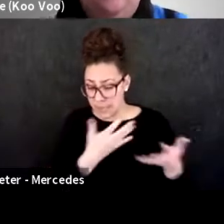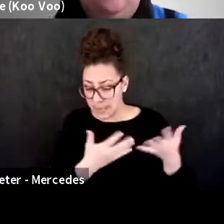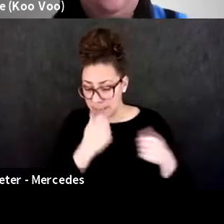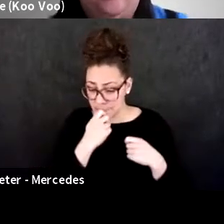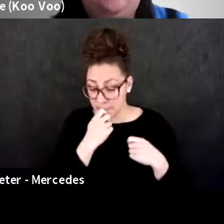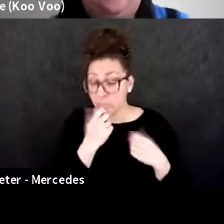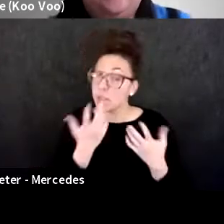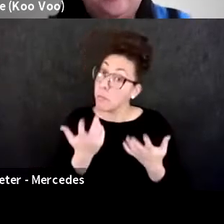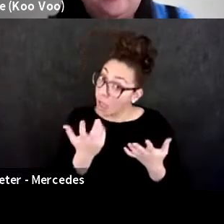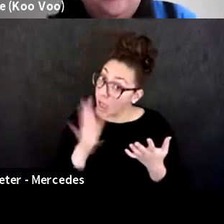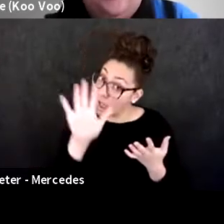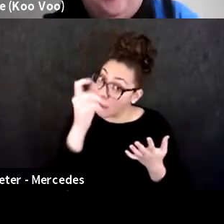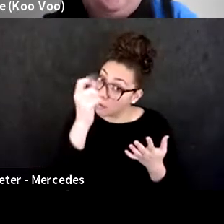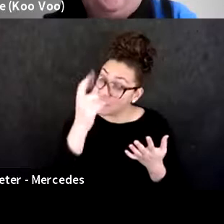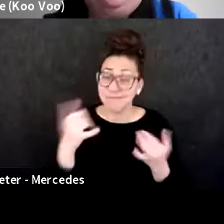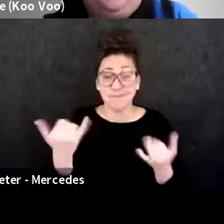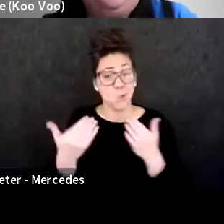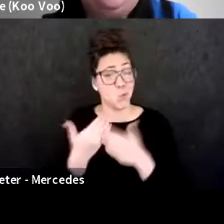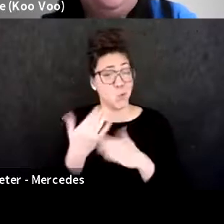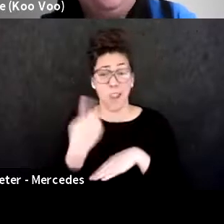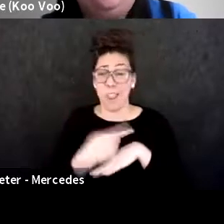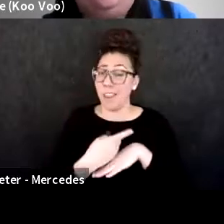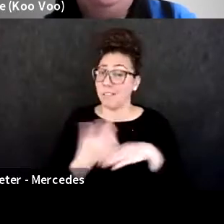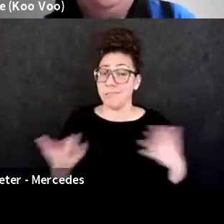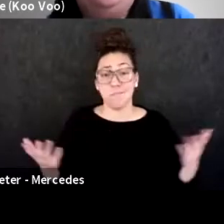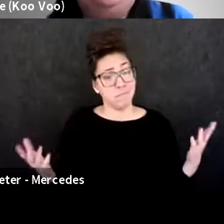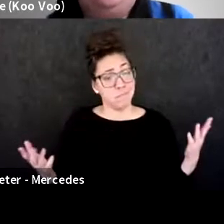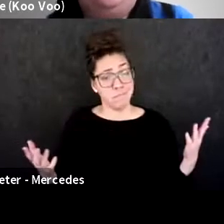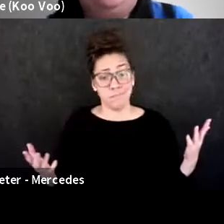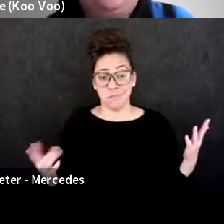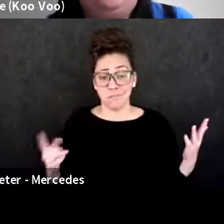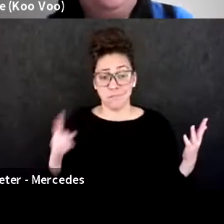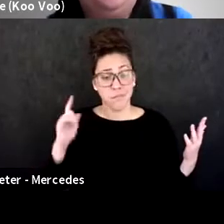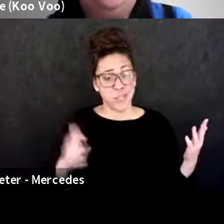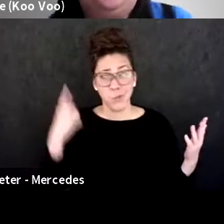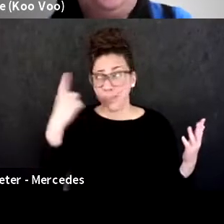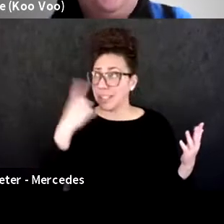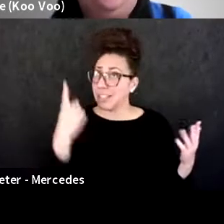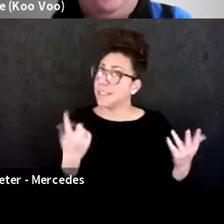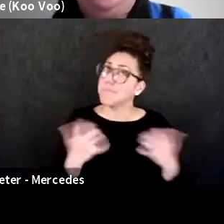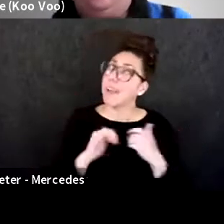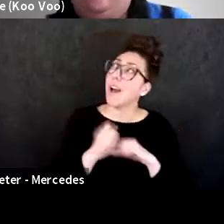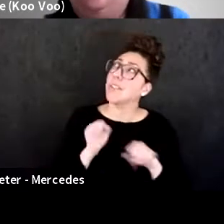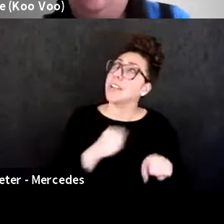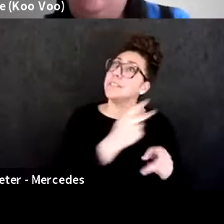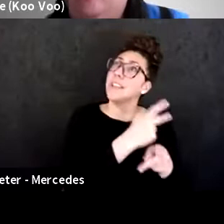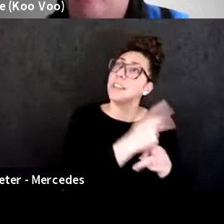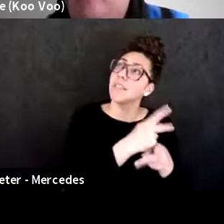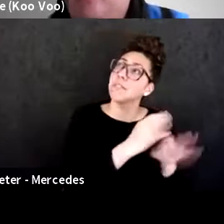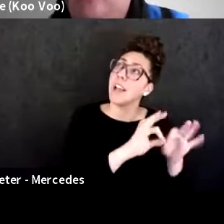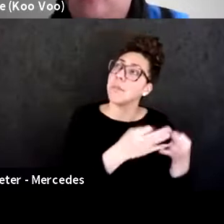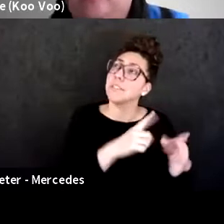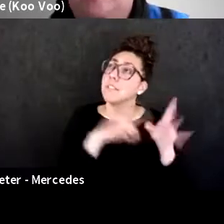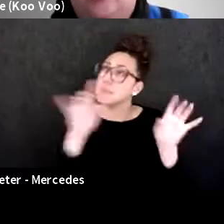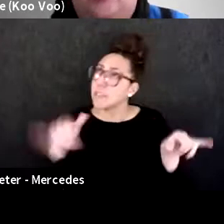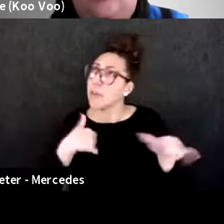Deborah and you have said, you know, it's a new day, like be able to think about the different things that can be done to ensure that you're able to also